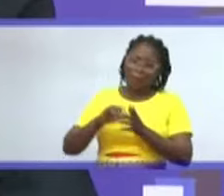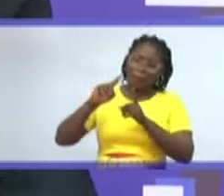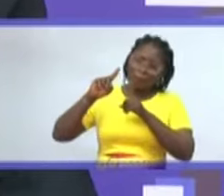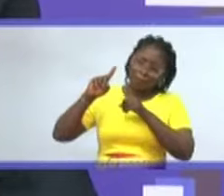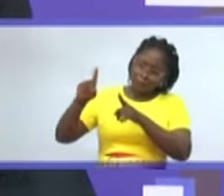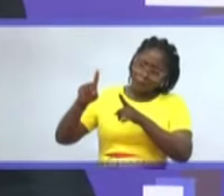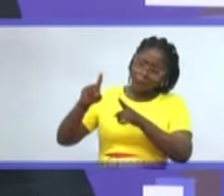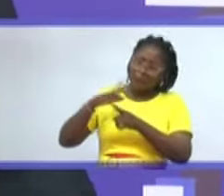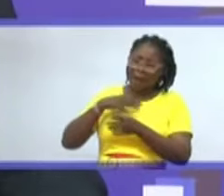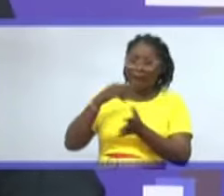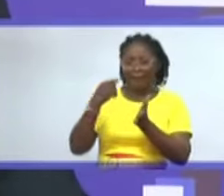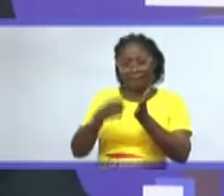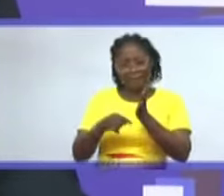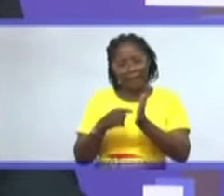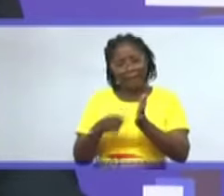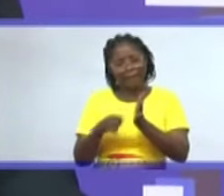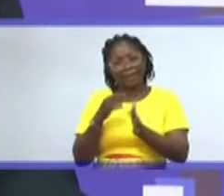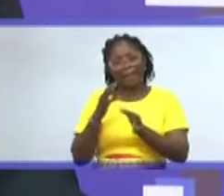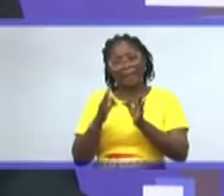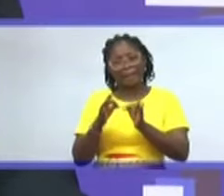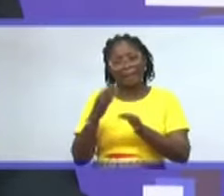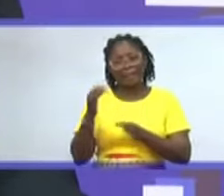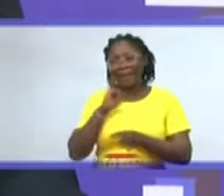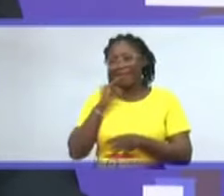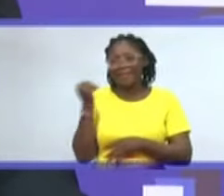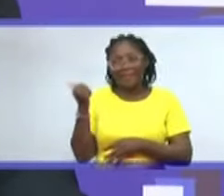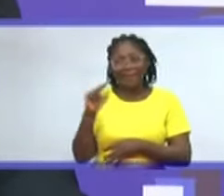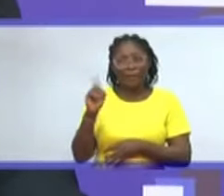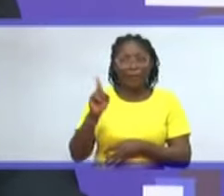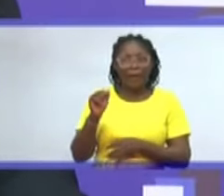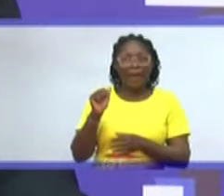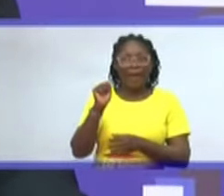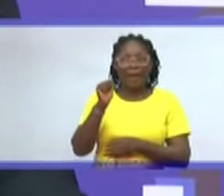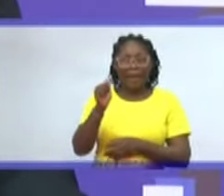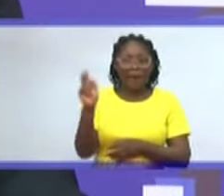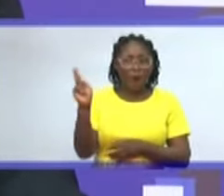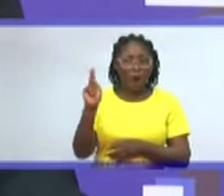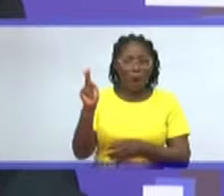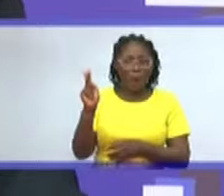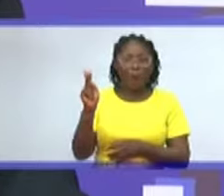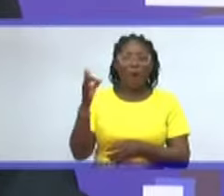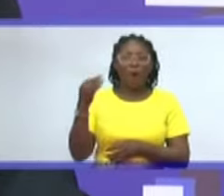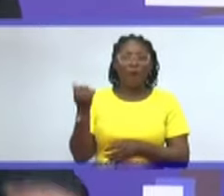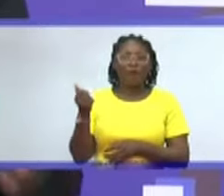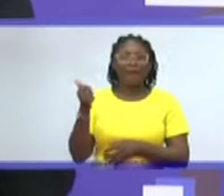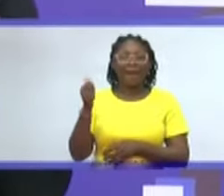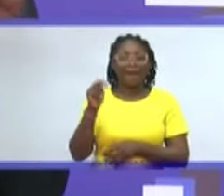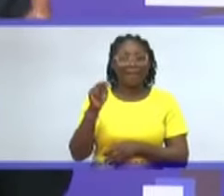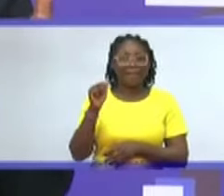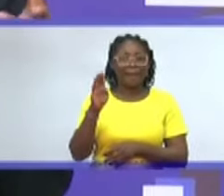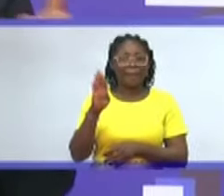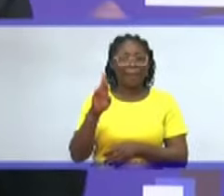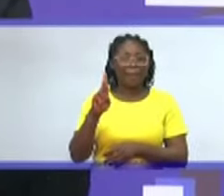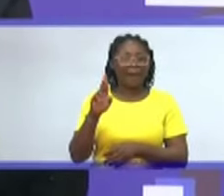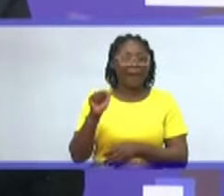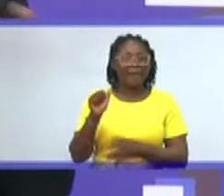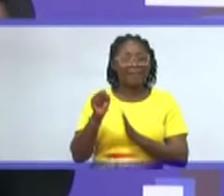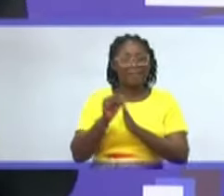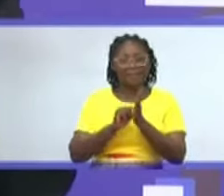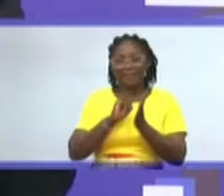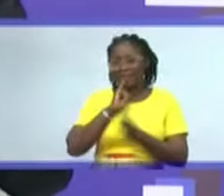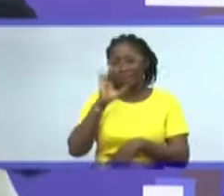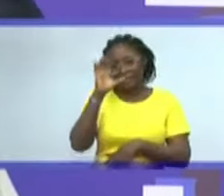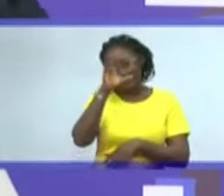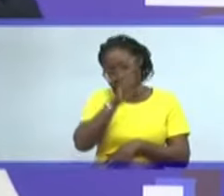whether there's anywhere a cobble of Anambra State money is missing. Saving have now become an issue. Right.